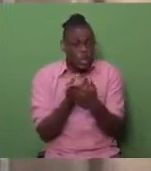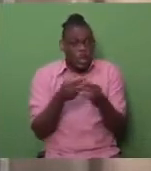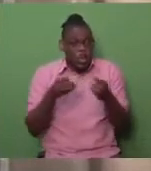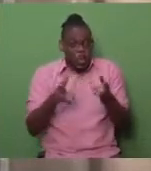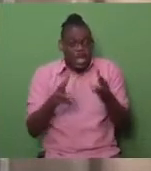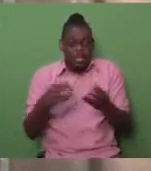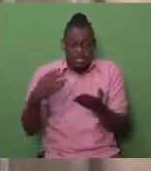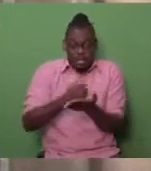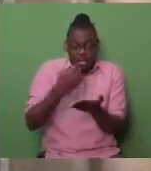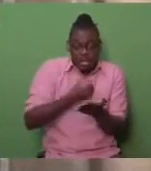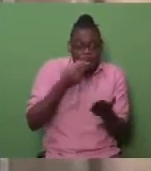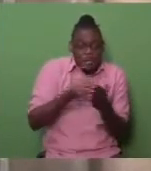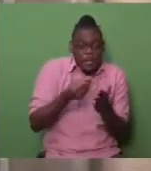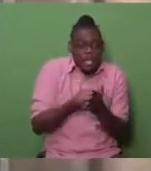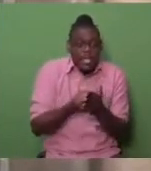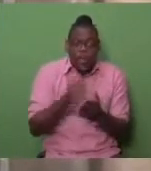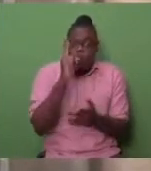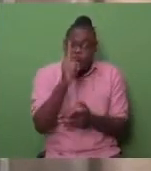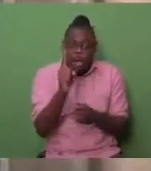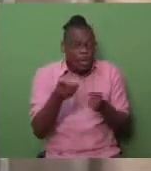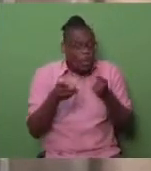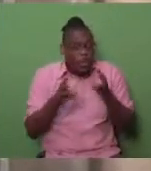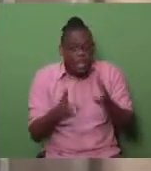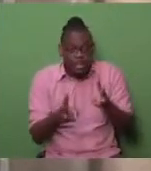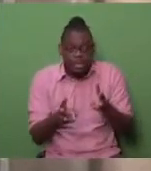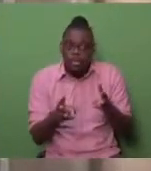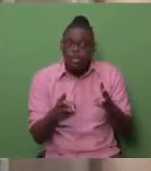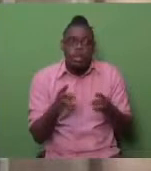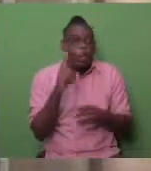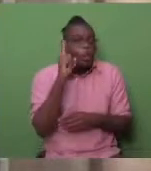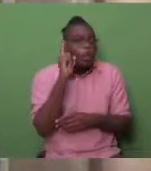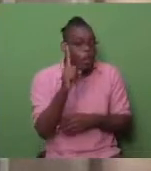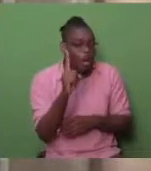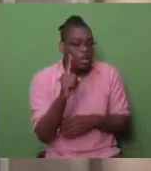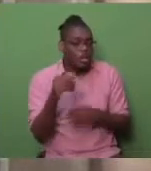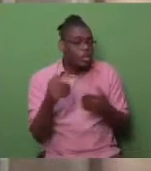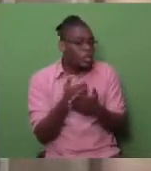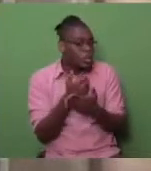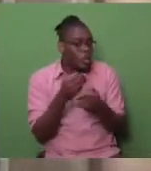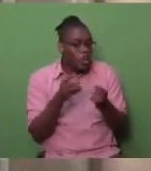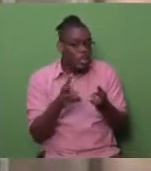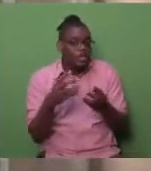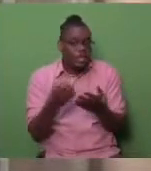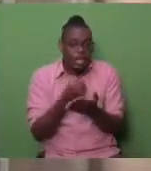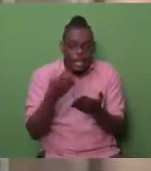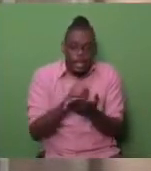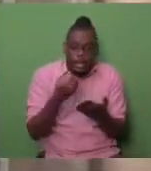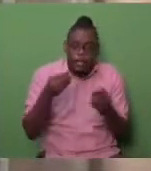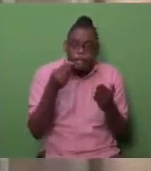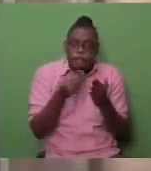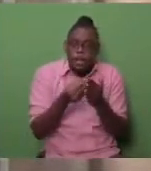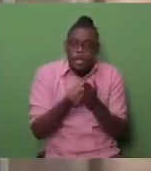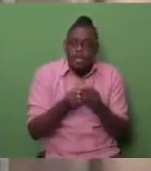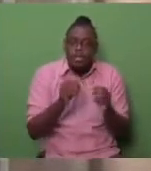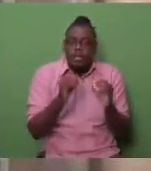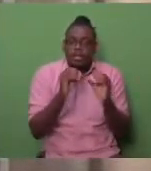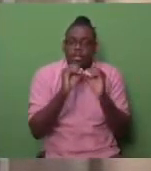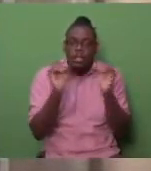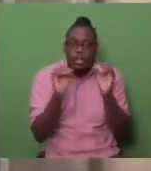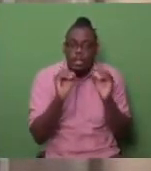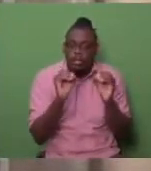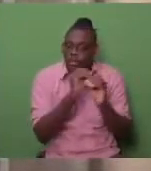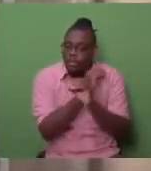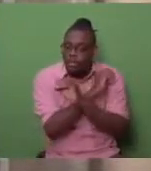declining. Not a single new revenue stream, and on top of that, not a single plan